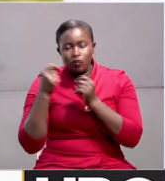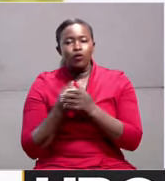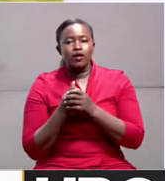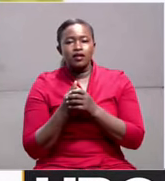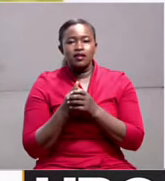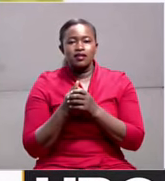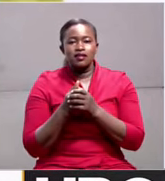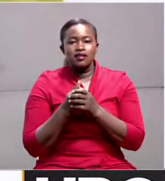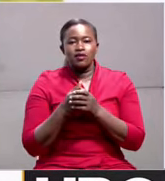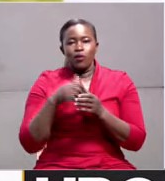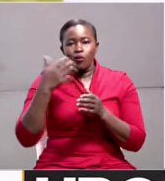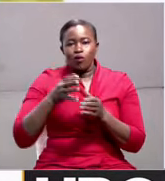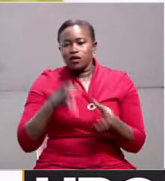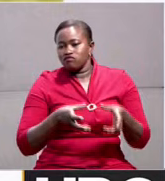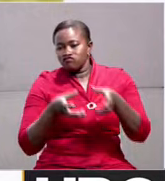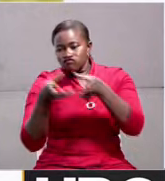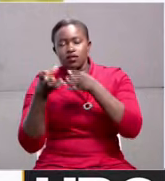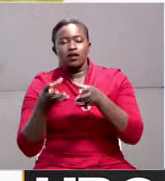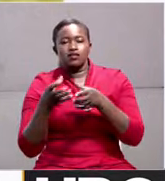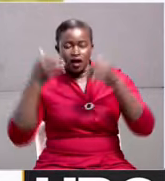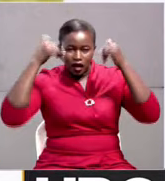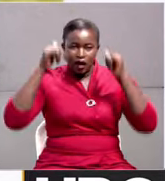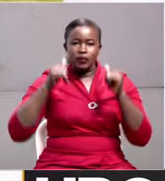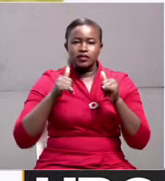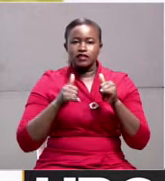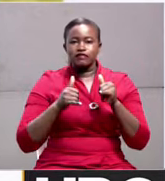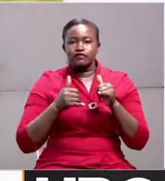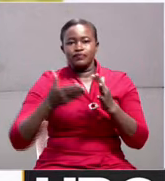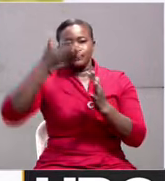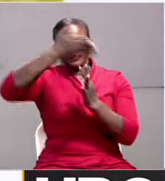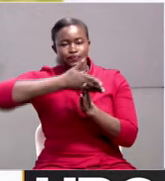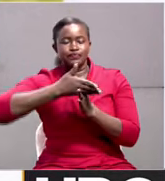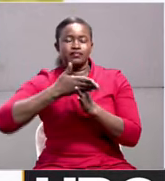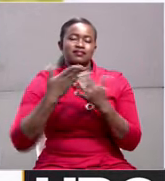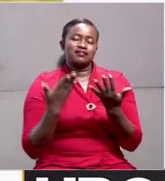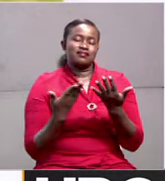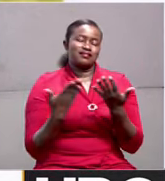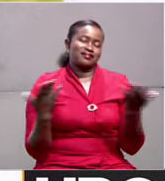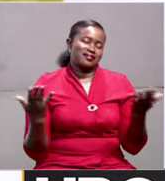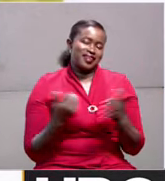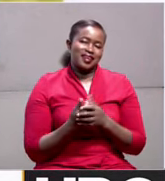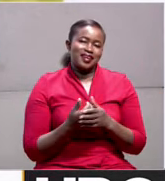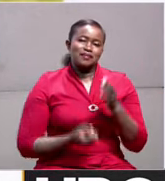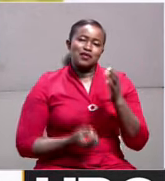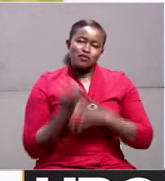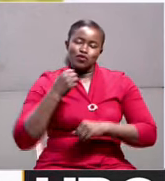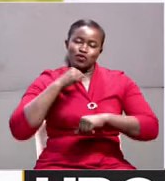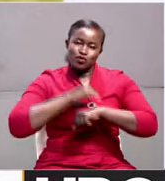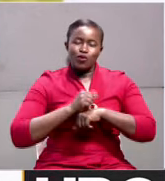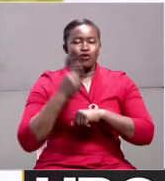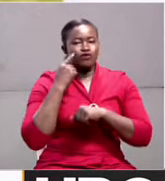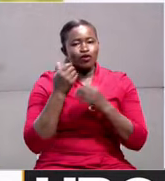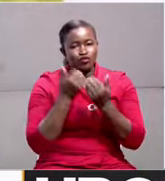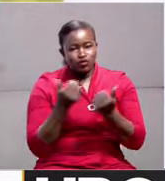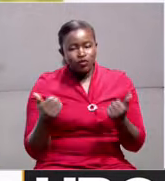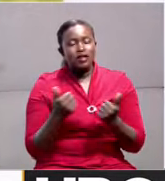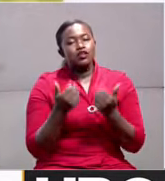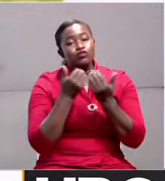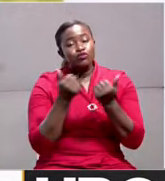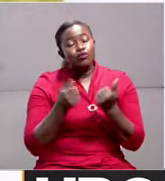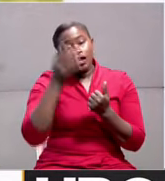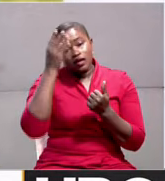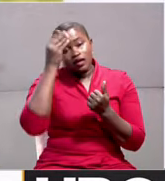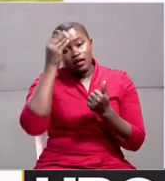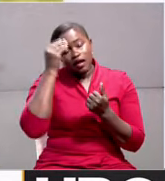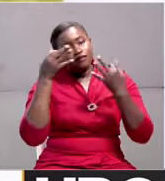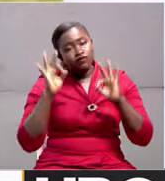cows, they ambush me. I started schools for the children. They have been studying free